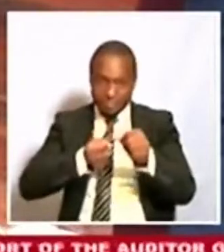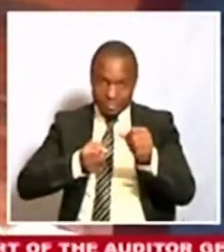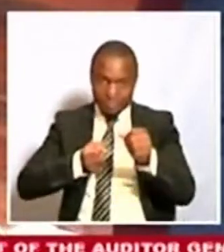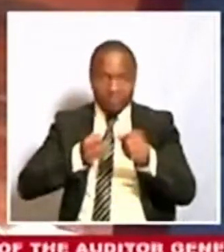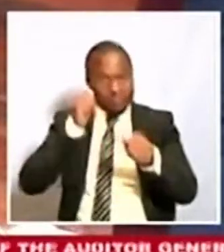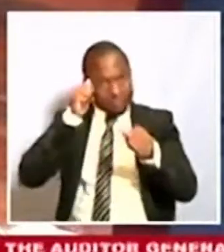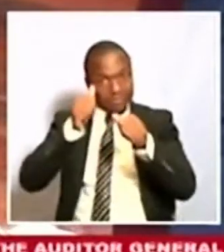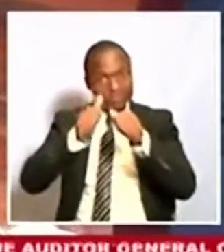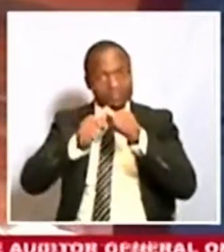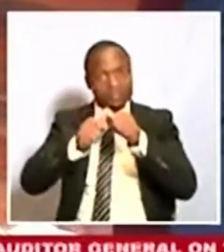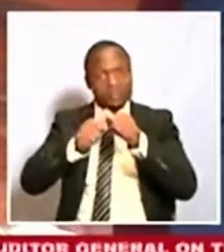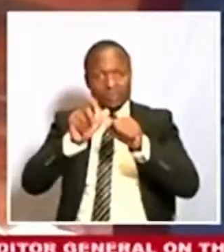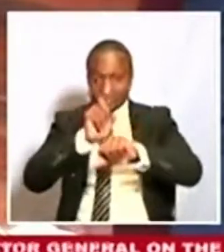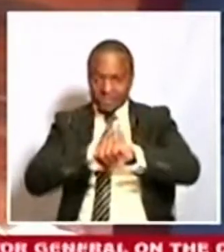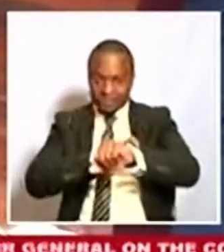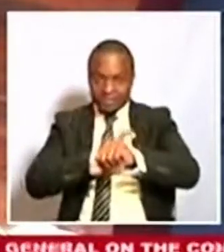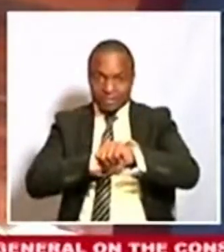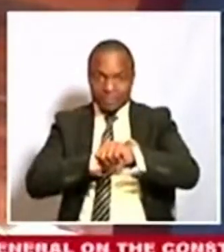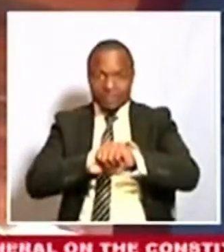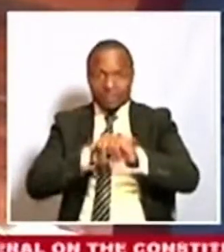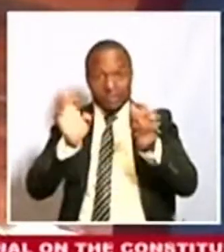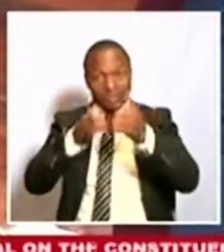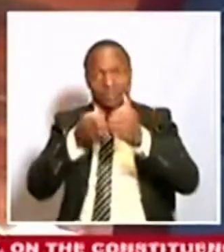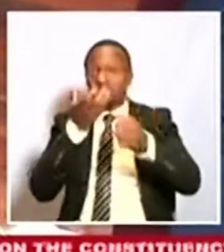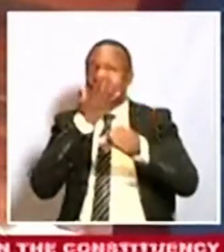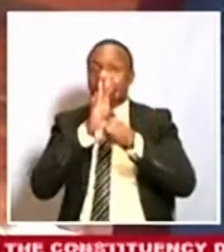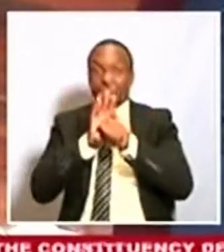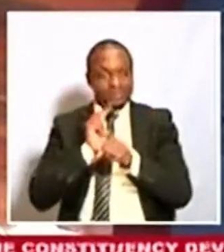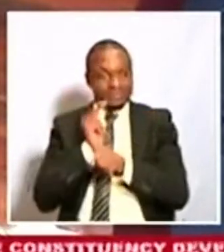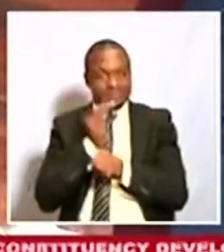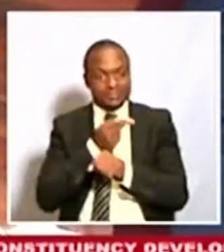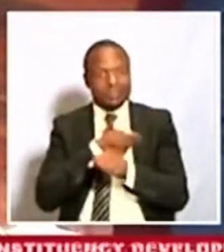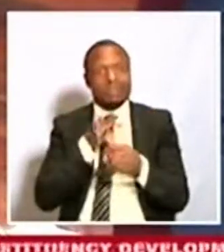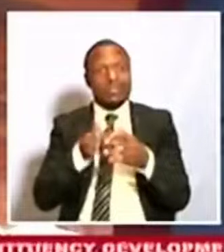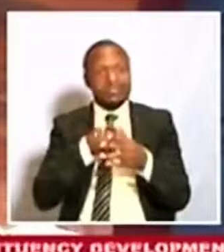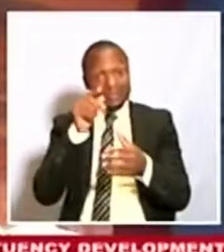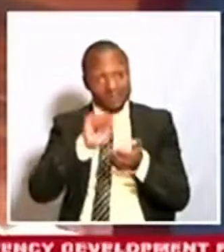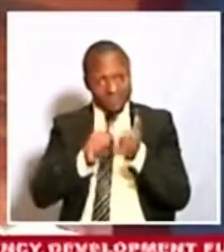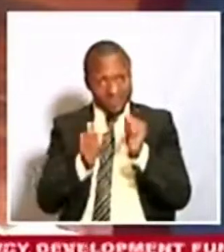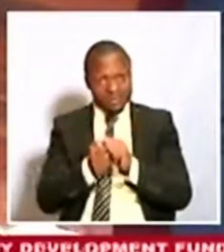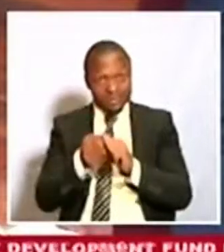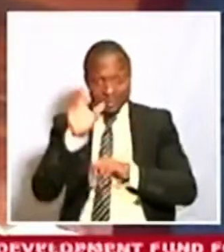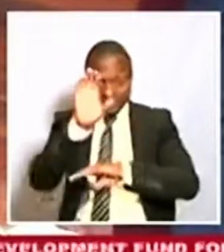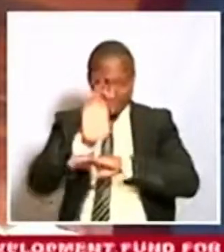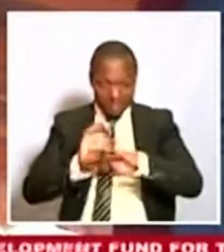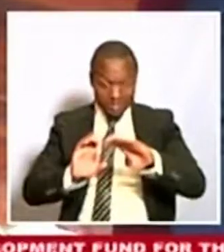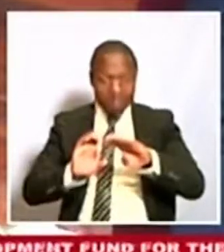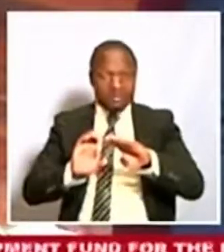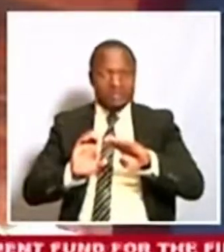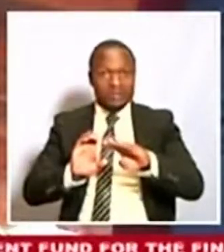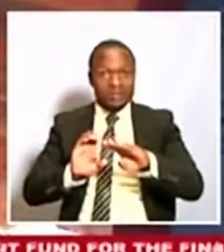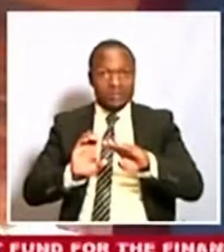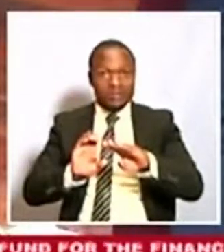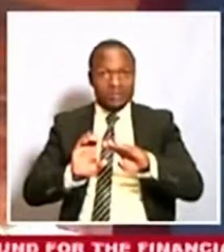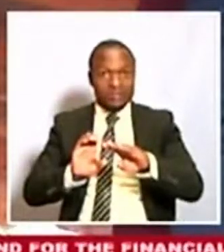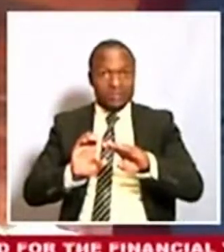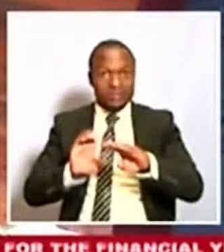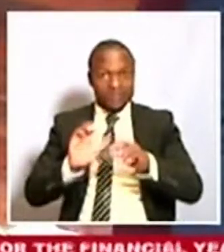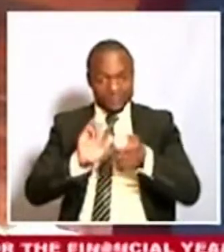bank has assured us of that. The next query, Chair, is that the cause of the next query